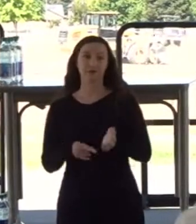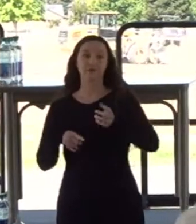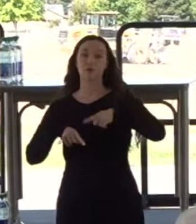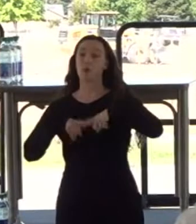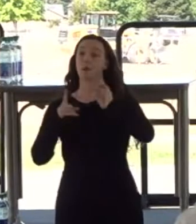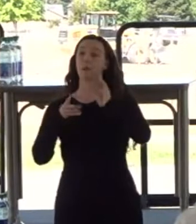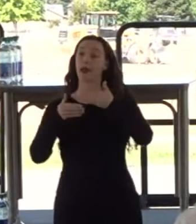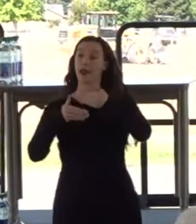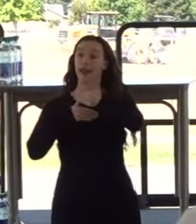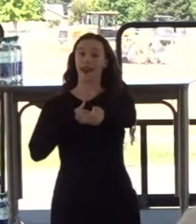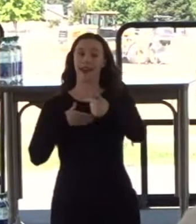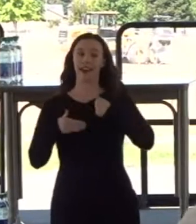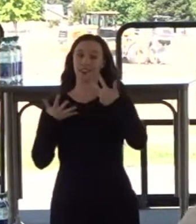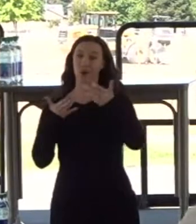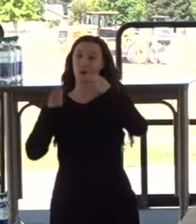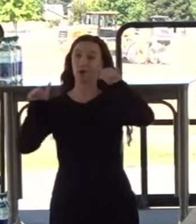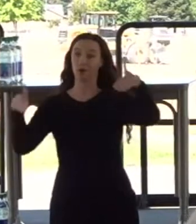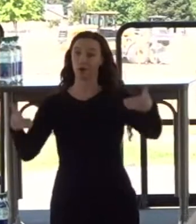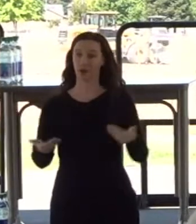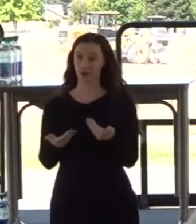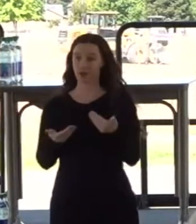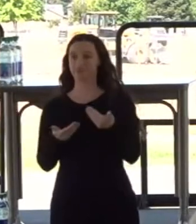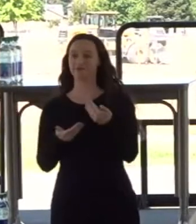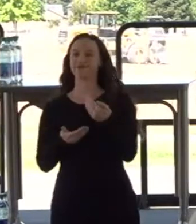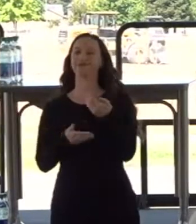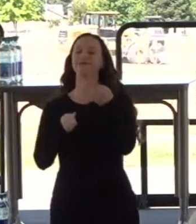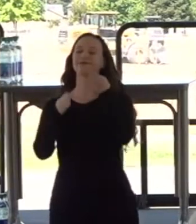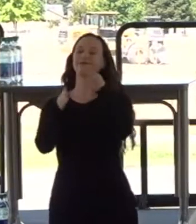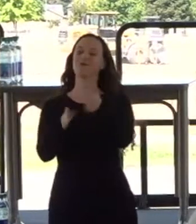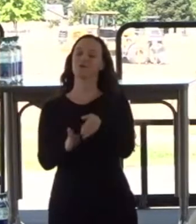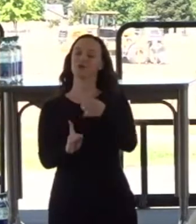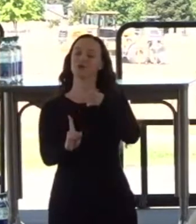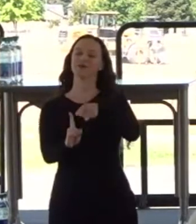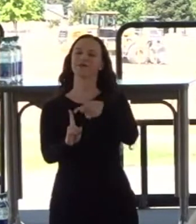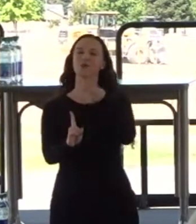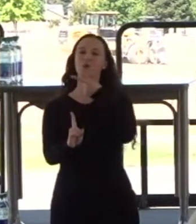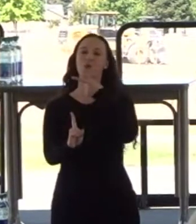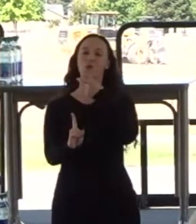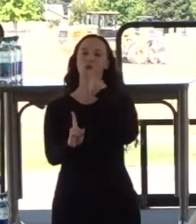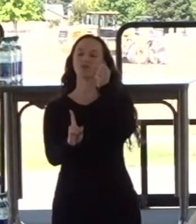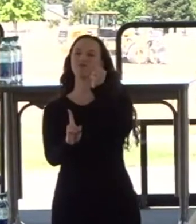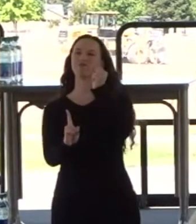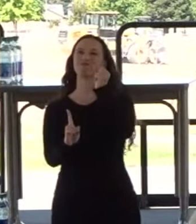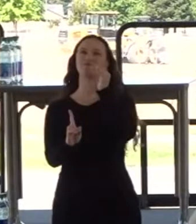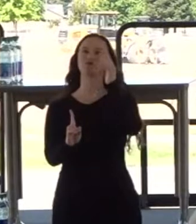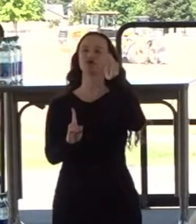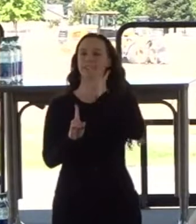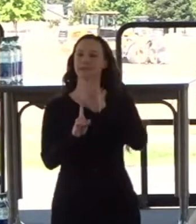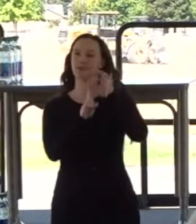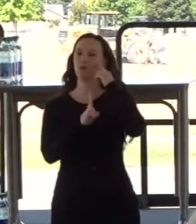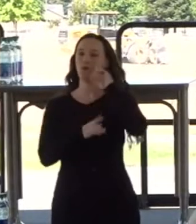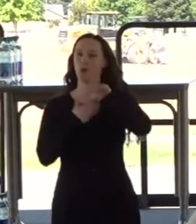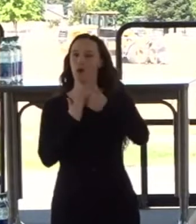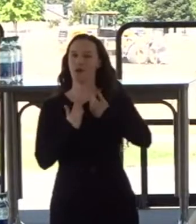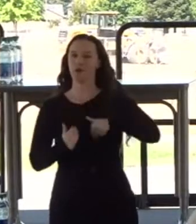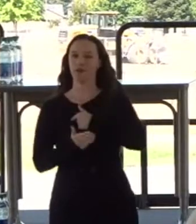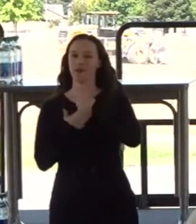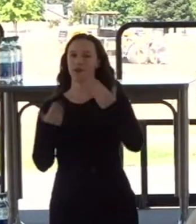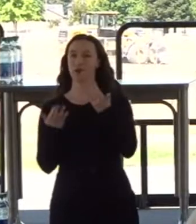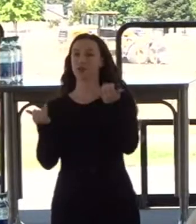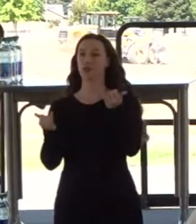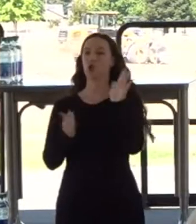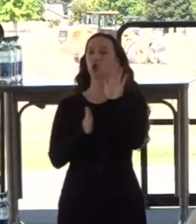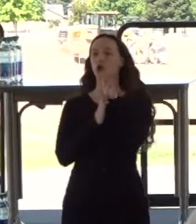But next, I would like to introduce someone who is incredibly special to all of us here today.